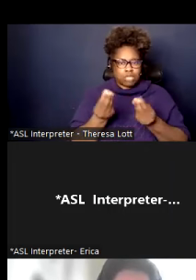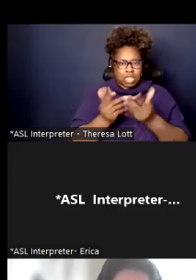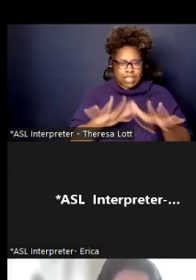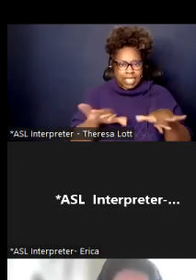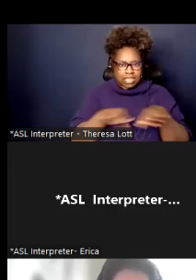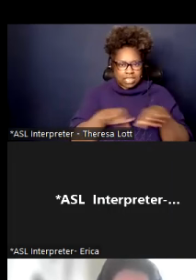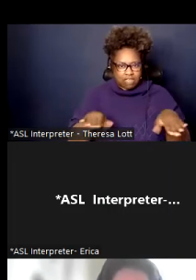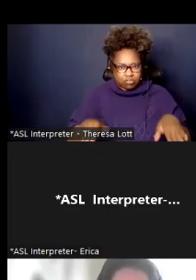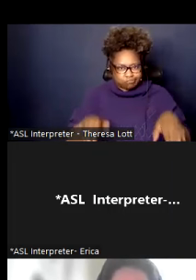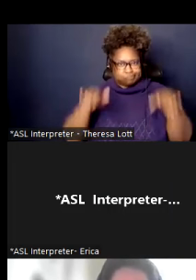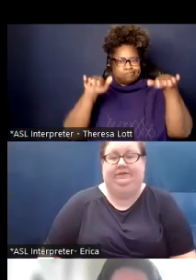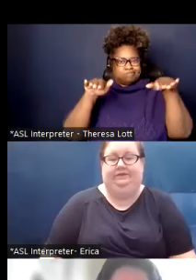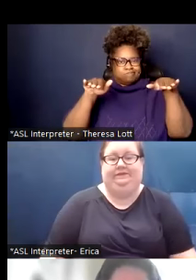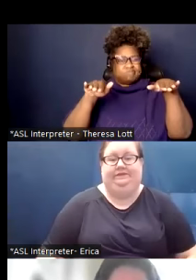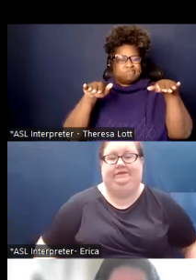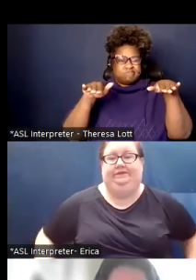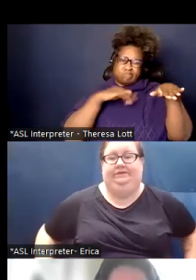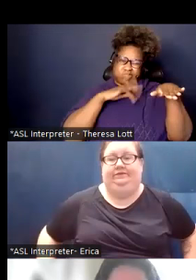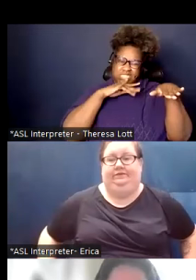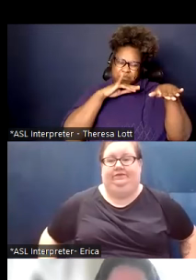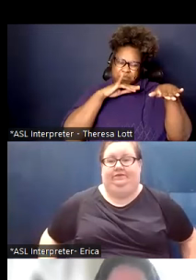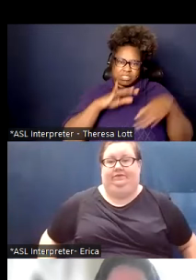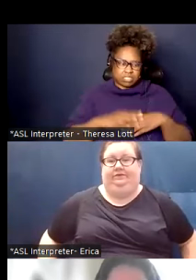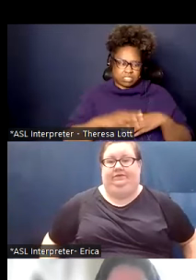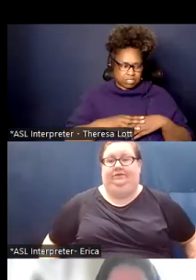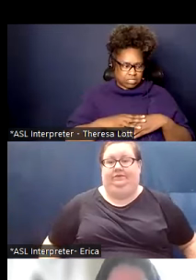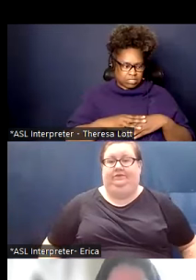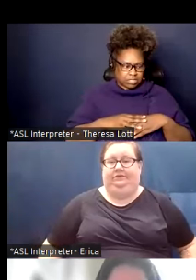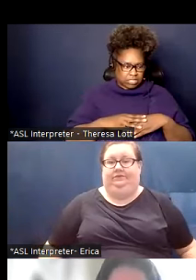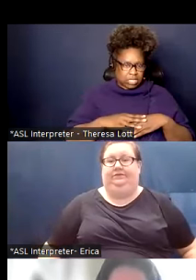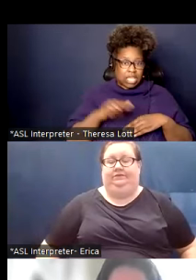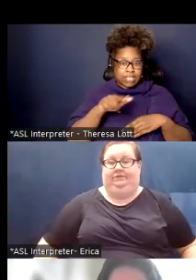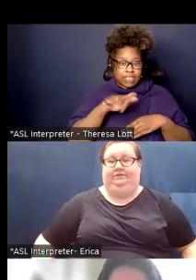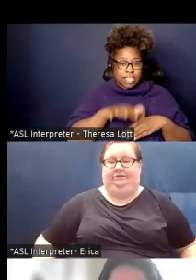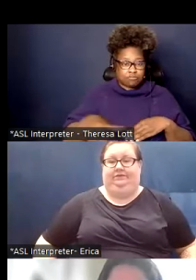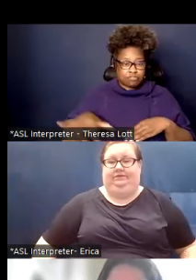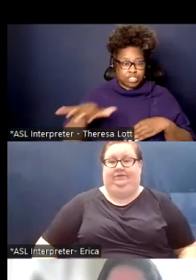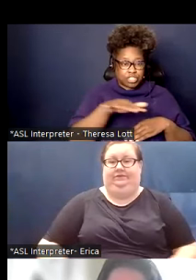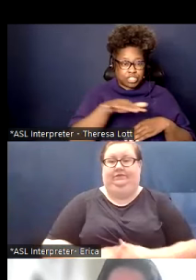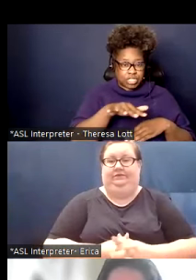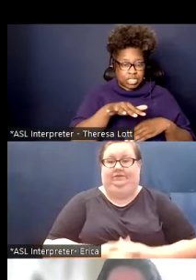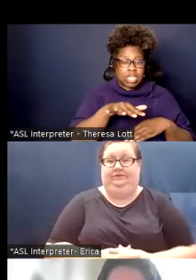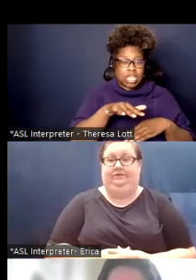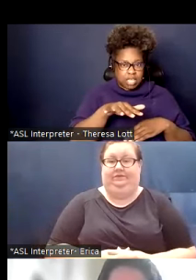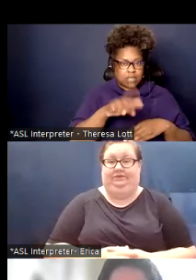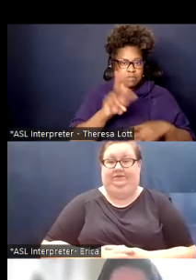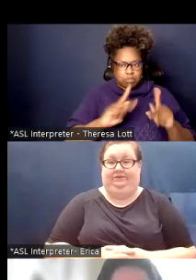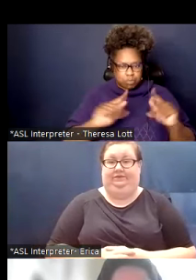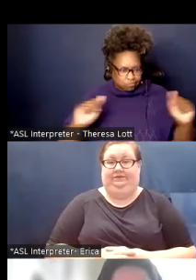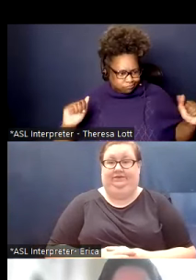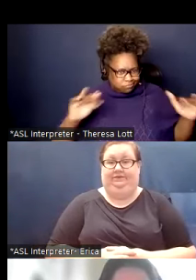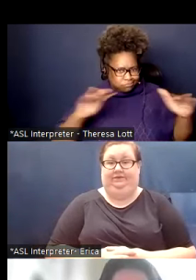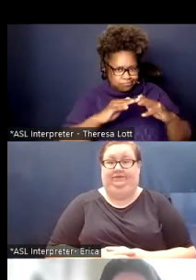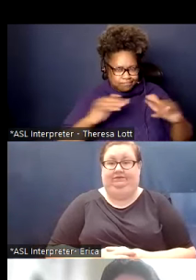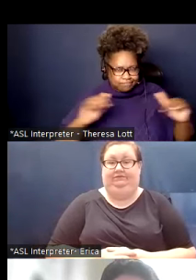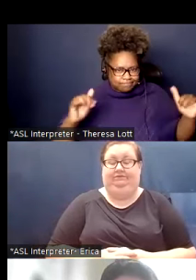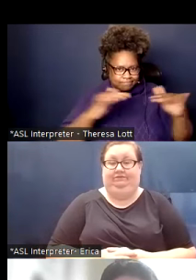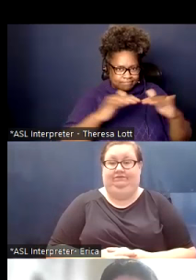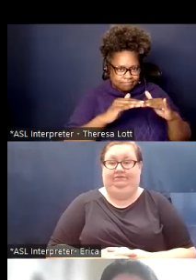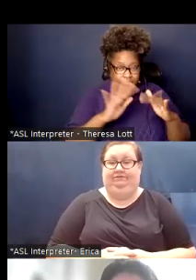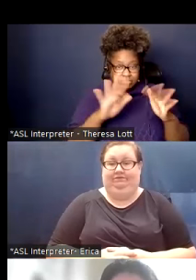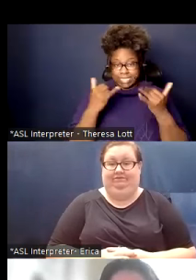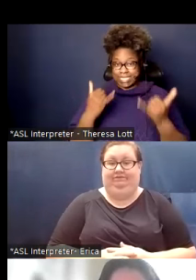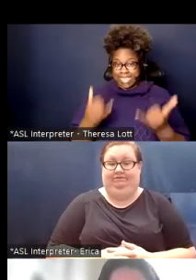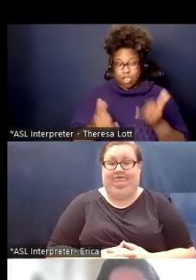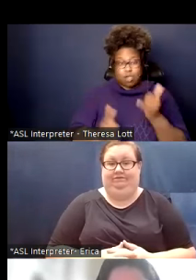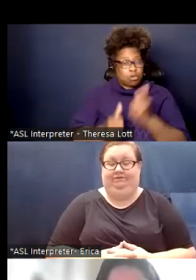During the same time, the region was growing as an industrial epicenter. Today, a significant portion of the region